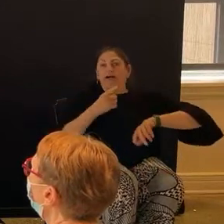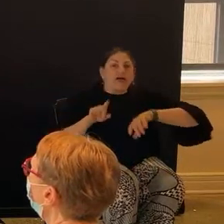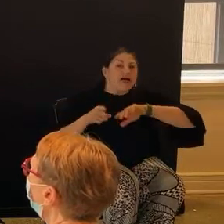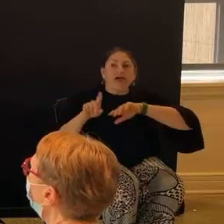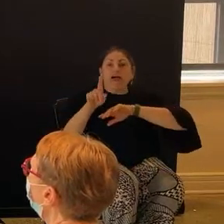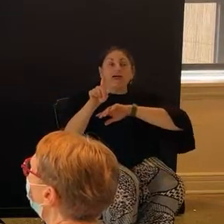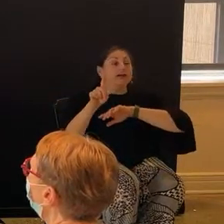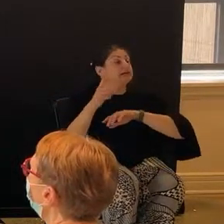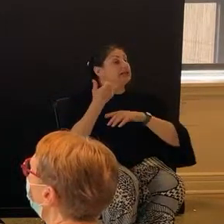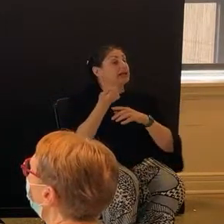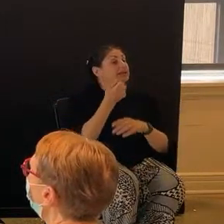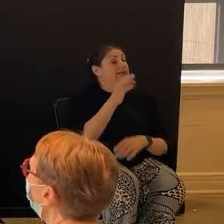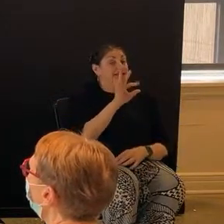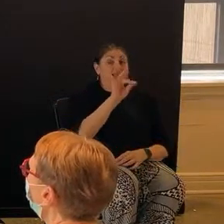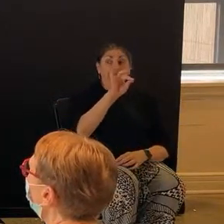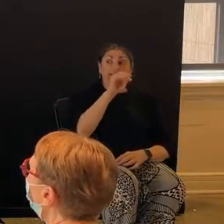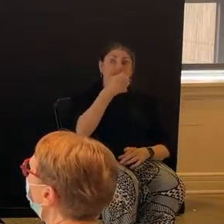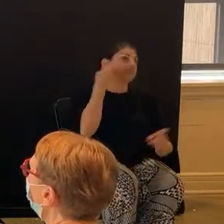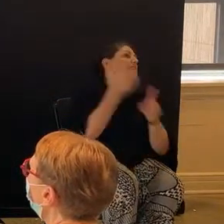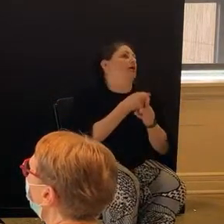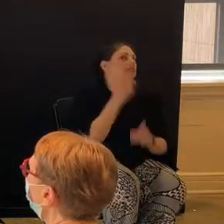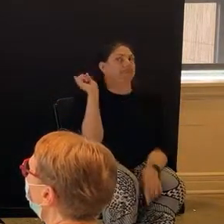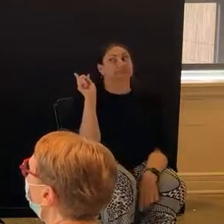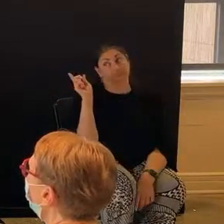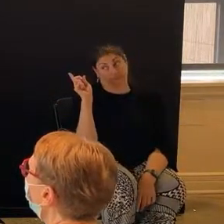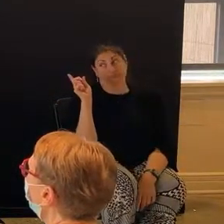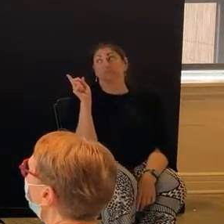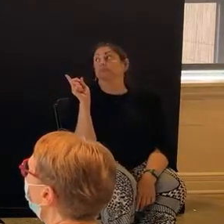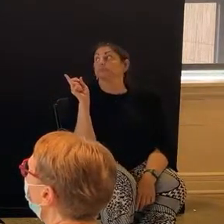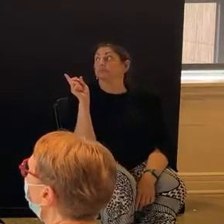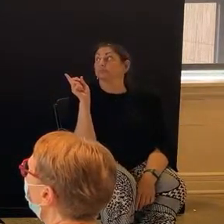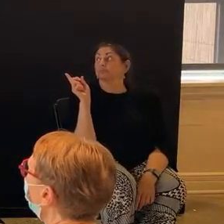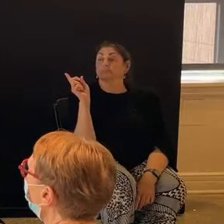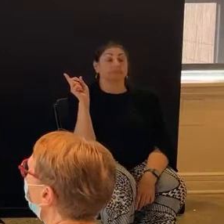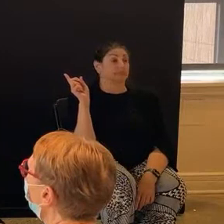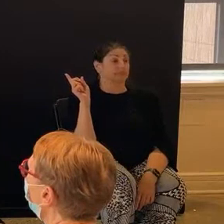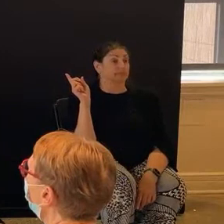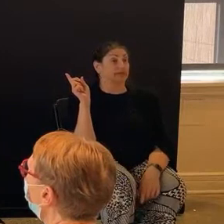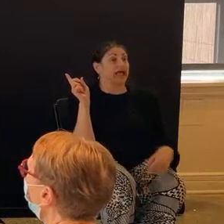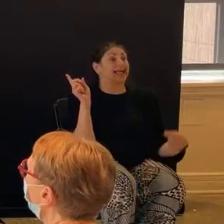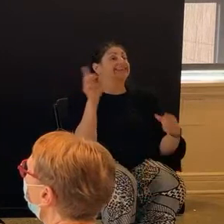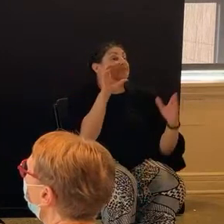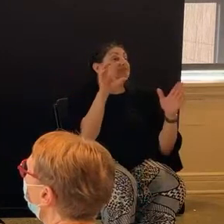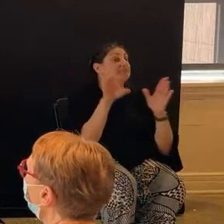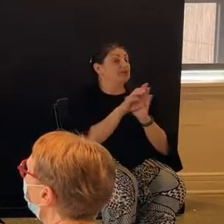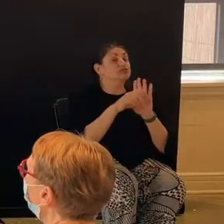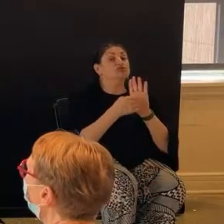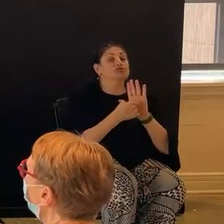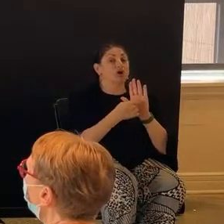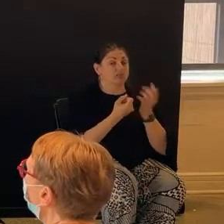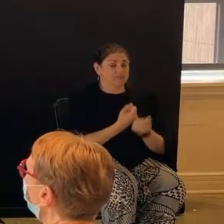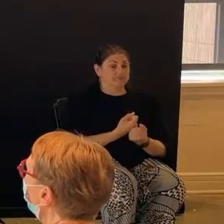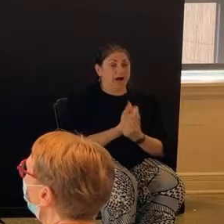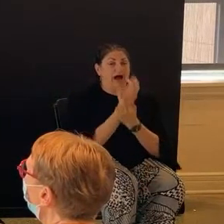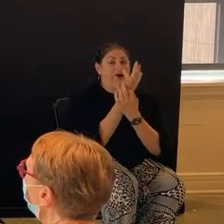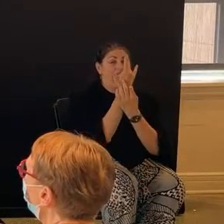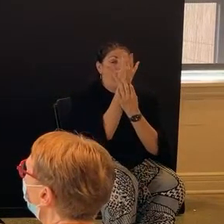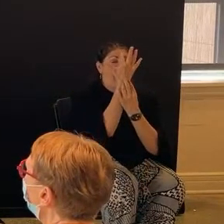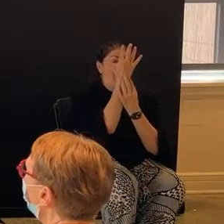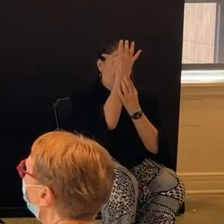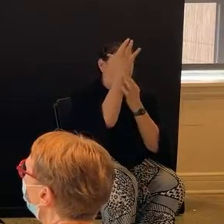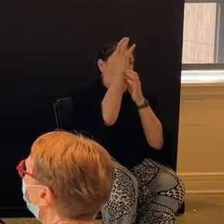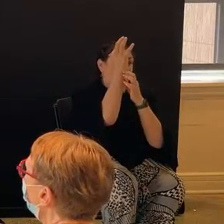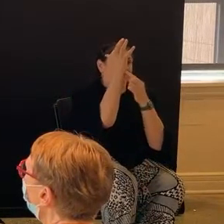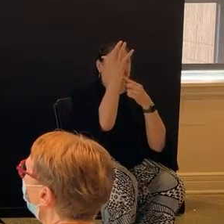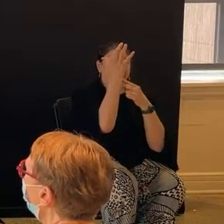know, 1980 rolls around and this happens. And this is catching the eruption. This is a picture of the eruption midway through.